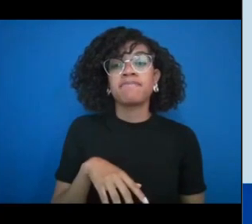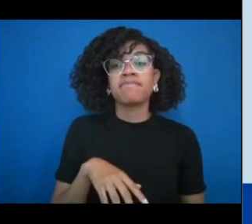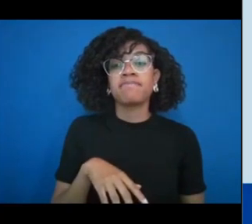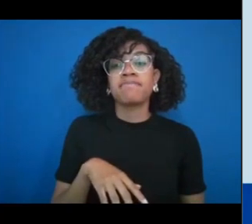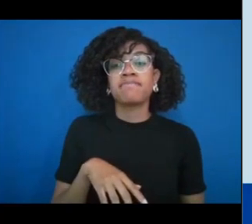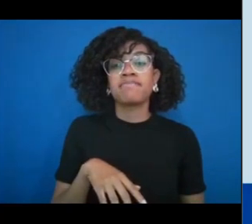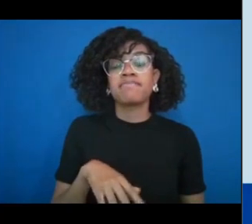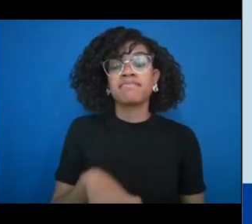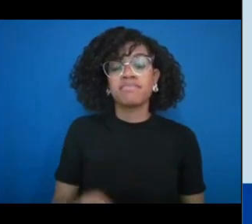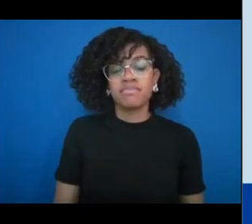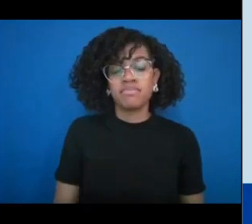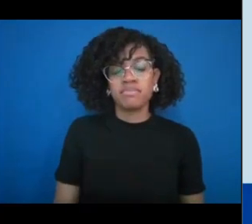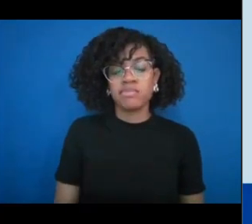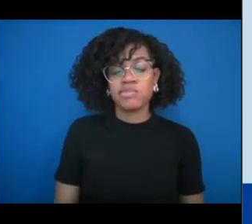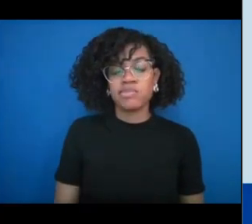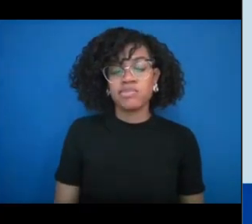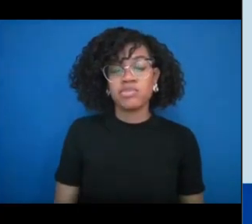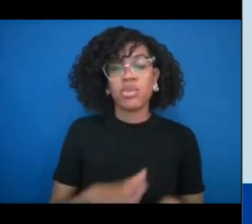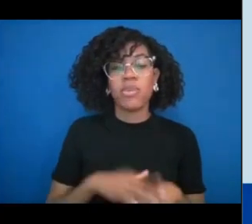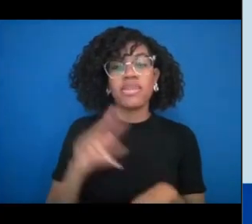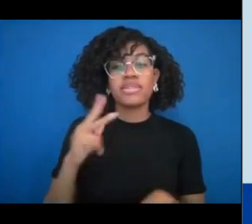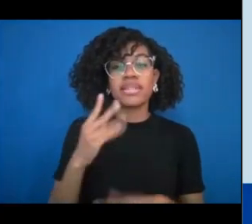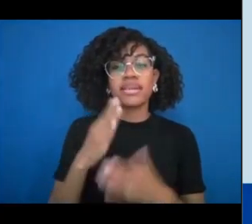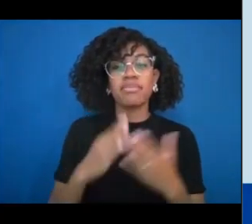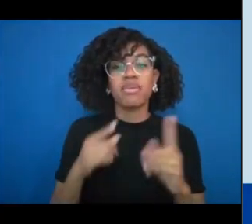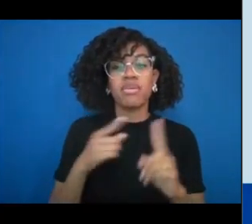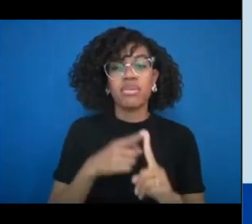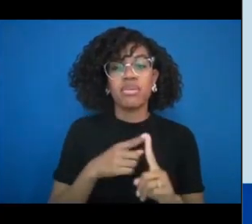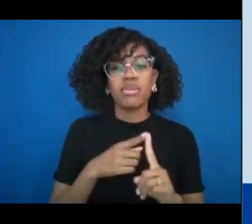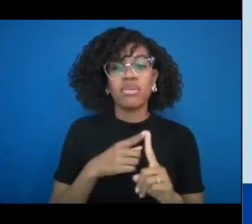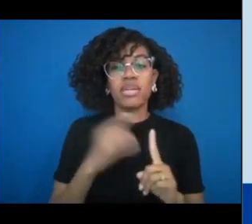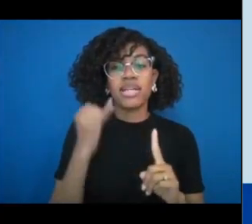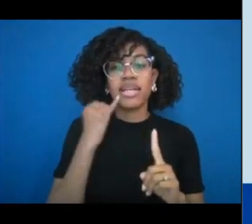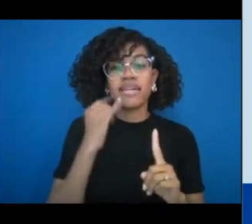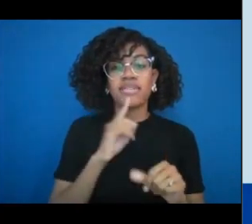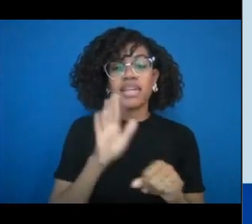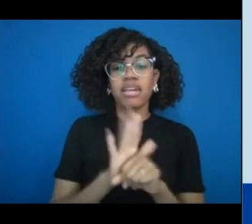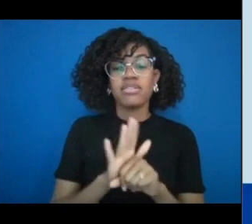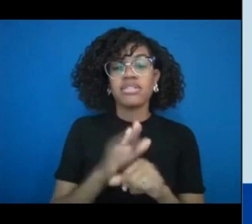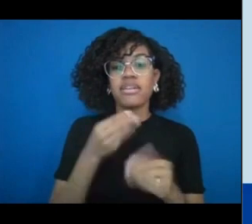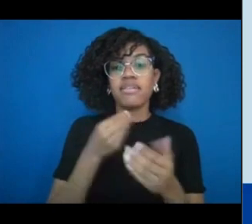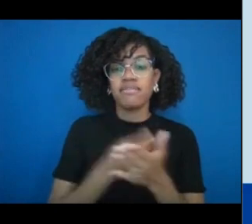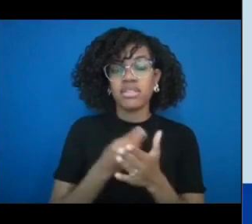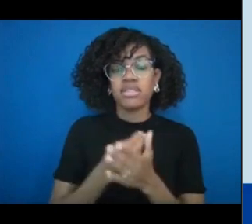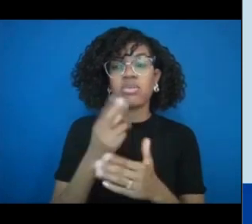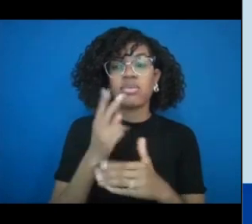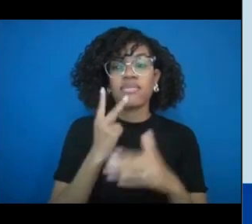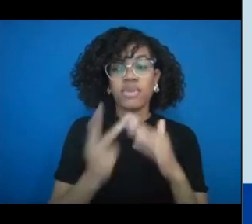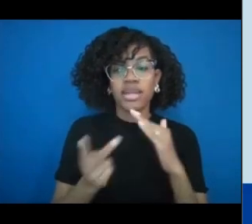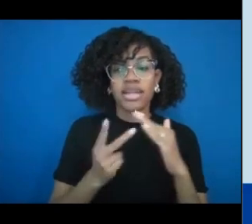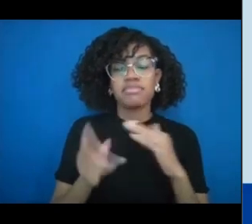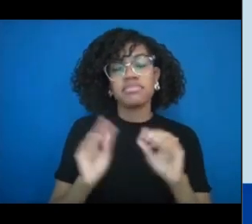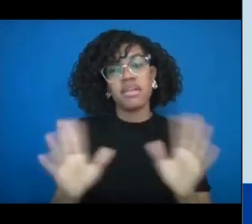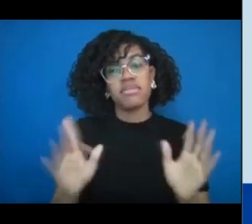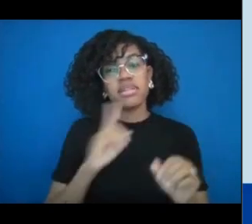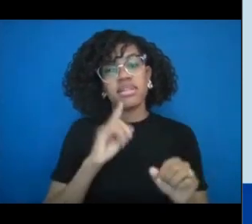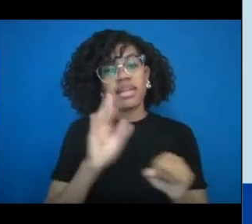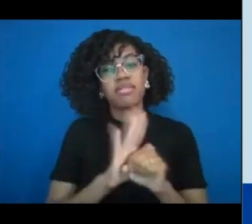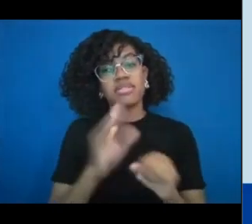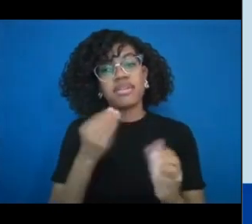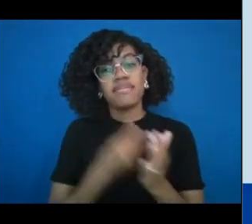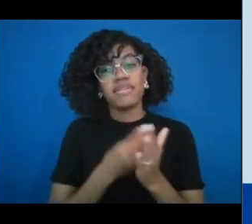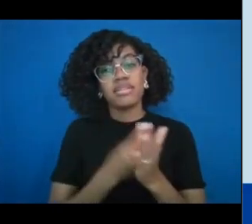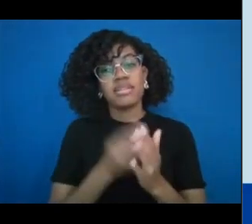the second part, as to whether they guarantee funding or forecasting, obviously guarantee funding would